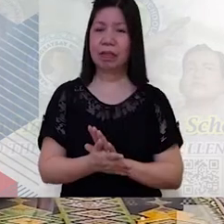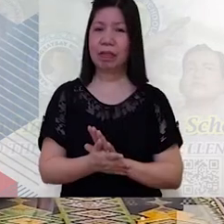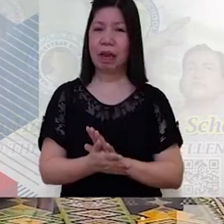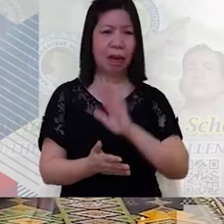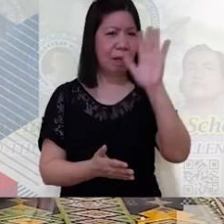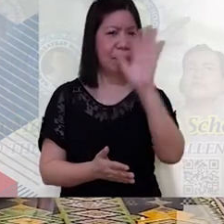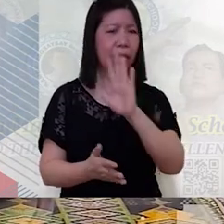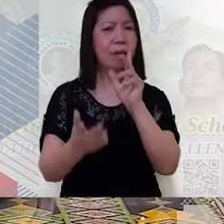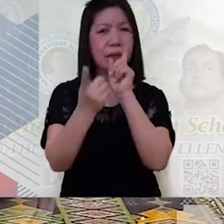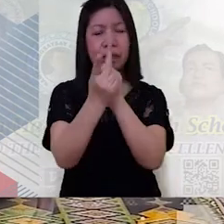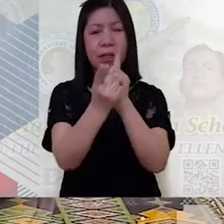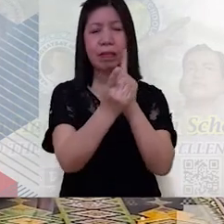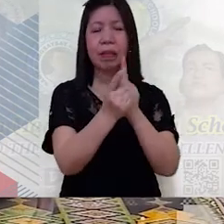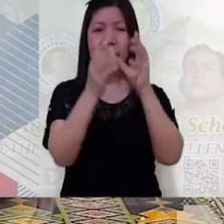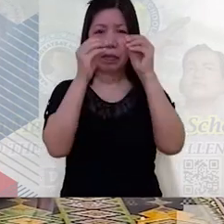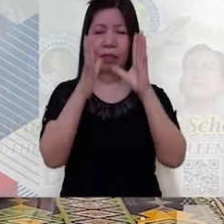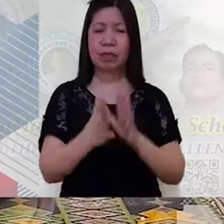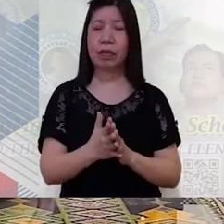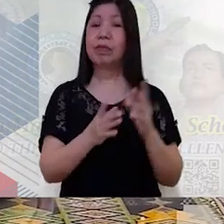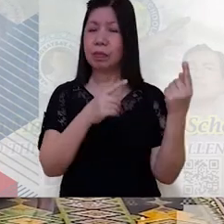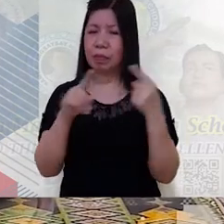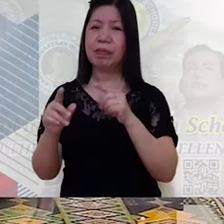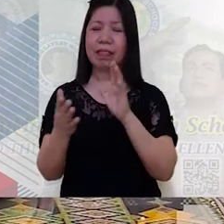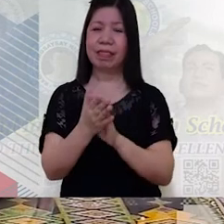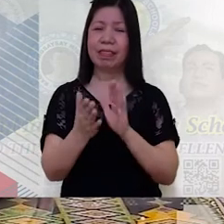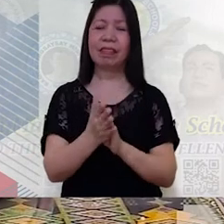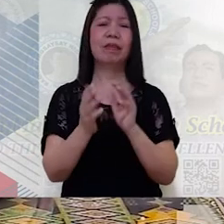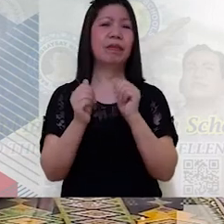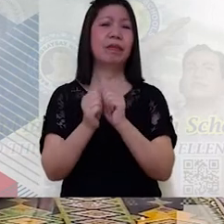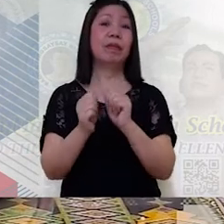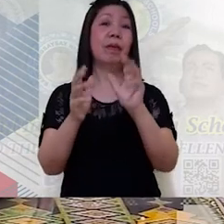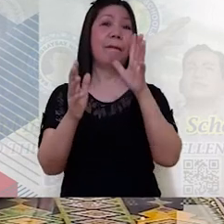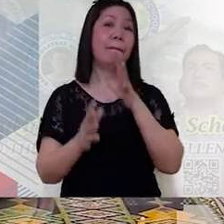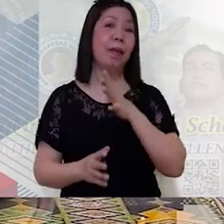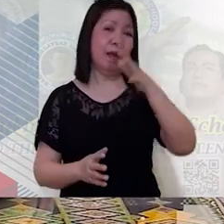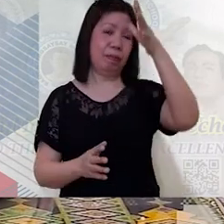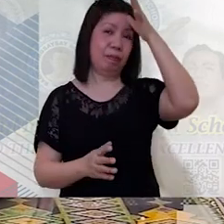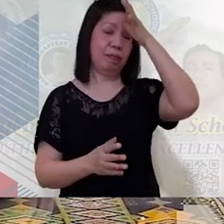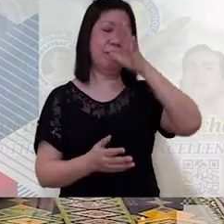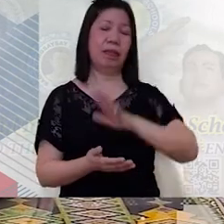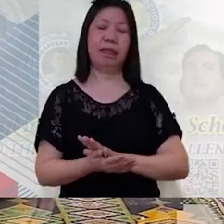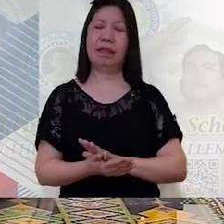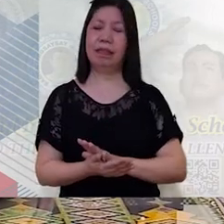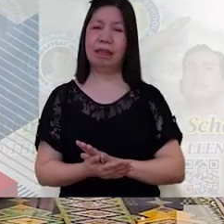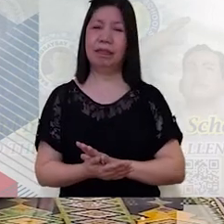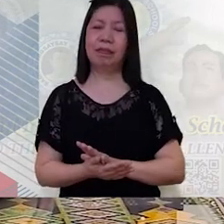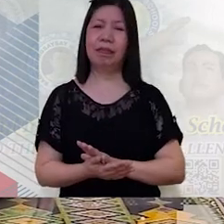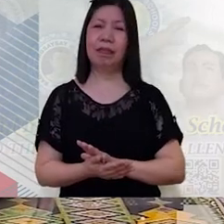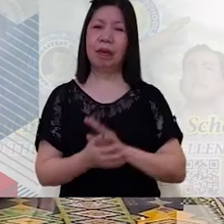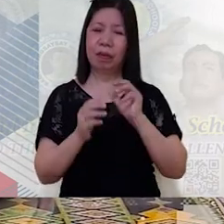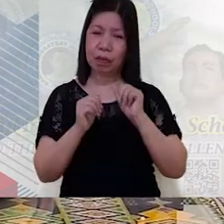all. You went to school with your parents, your mothers, and your